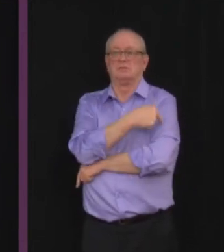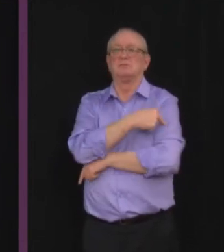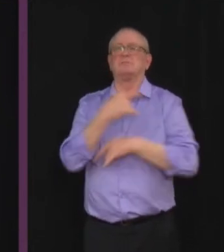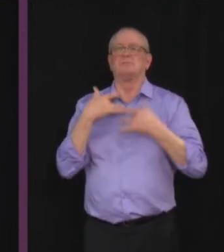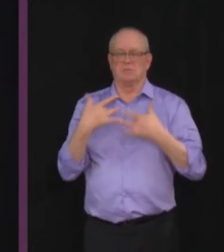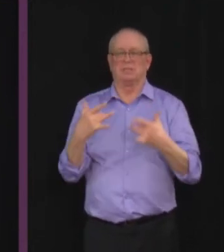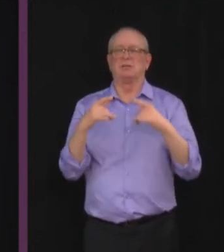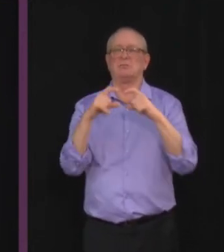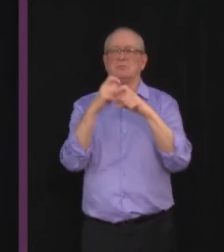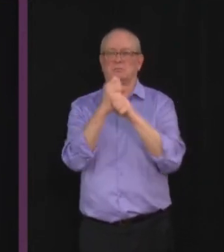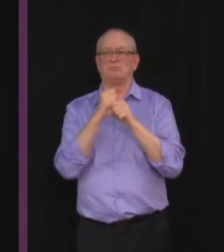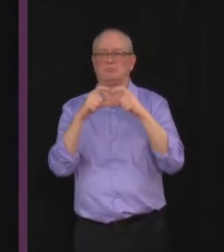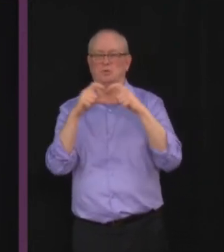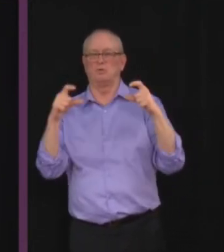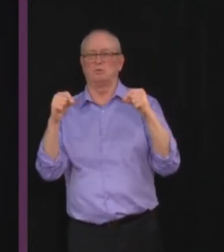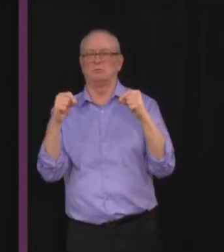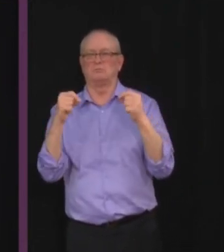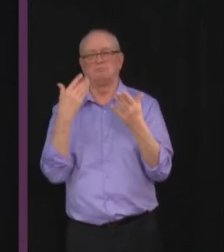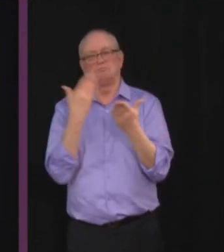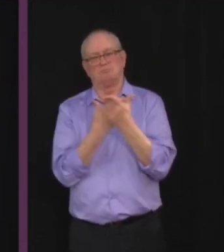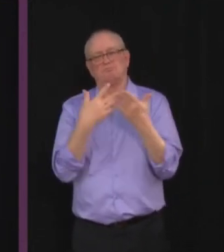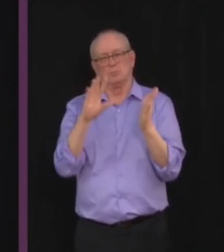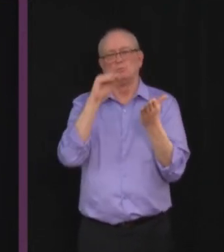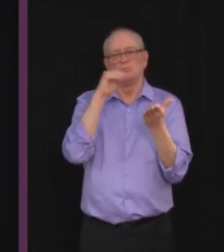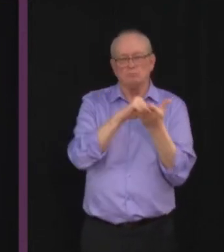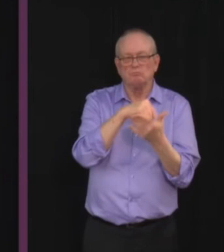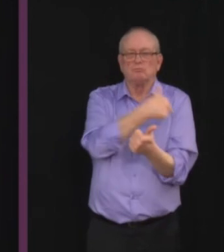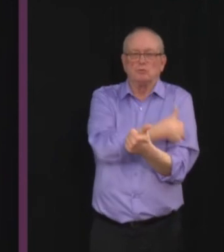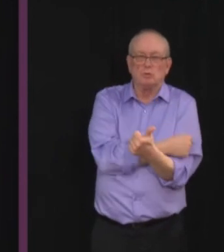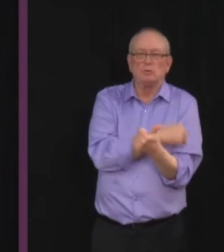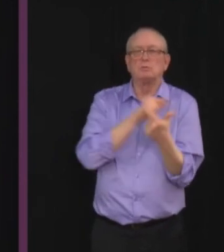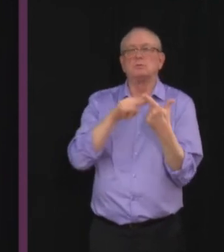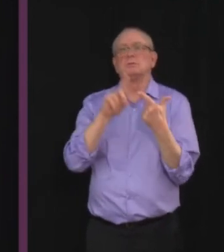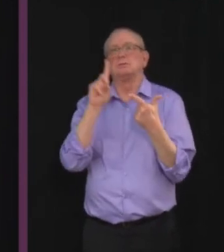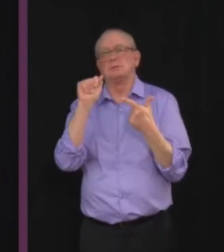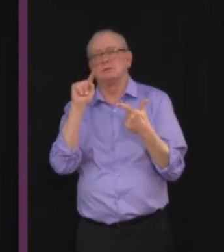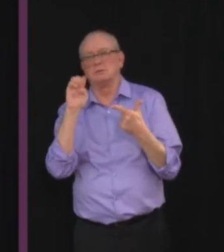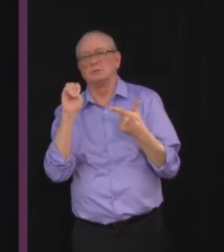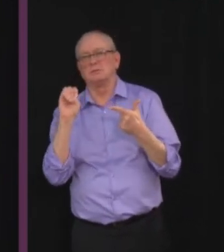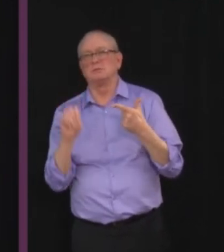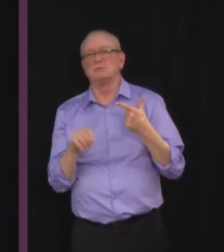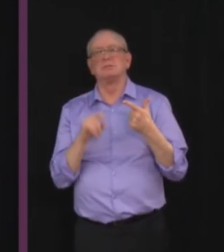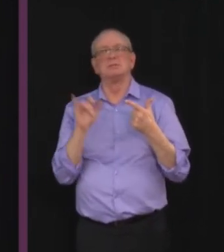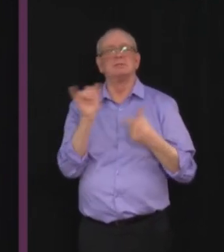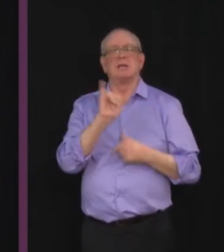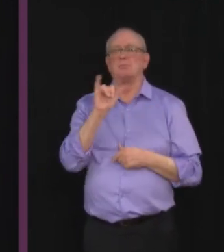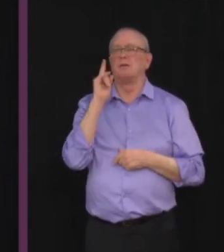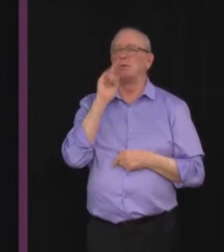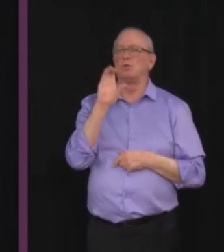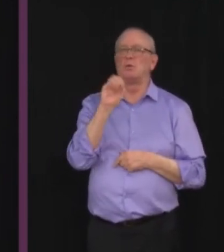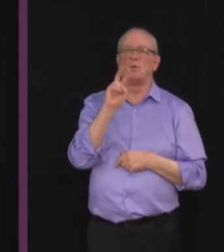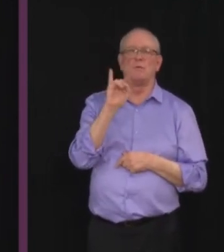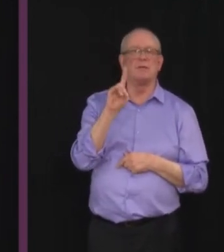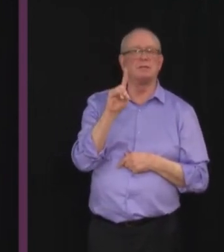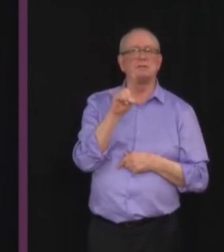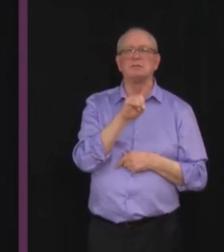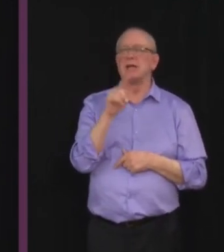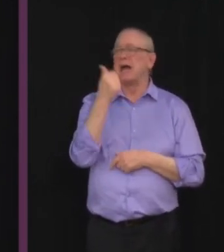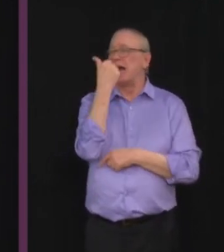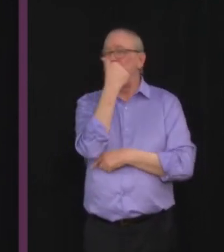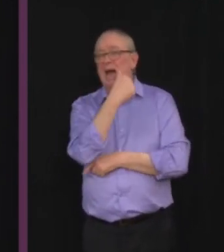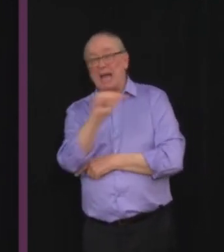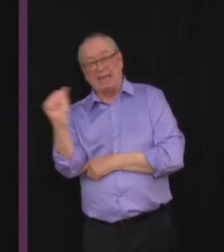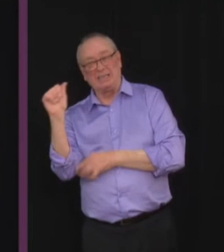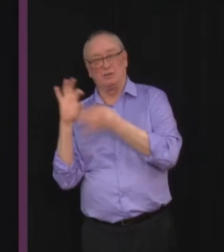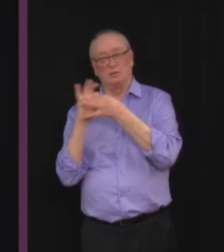their standard medical record, and that will be true for COVID-19 vaccine, as it would be for any medication that anyone receives.